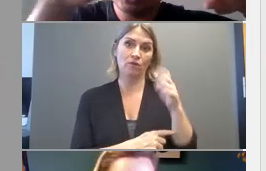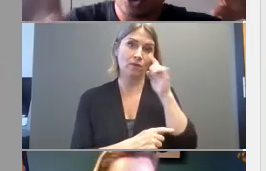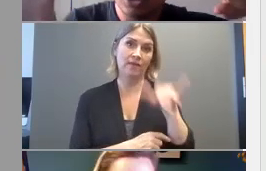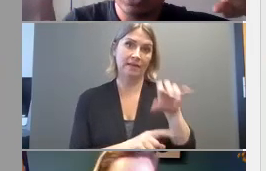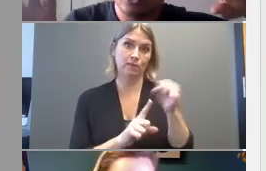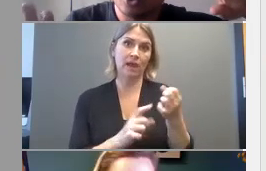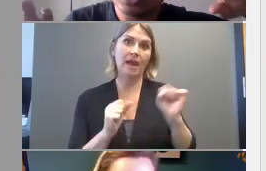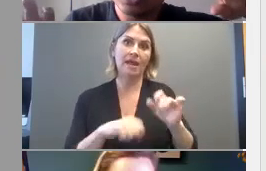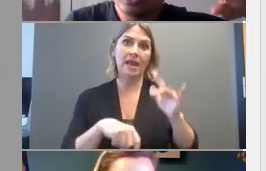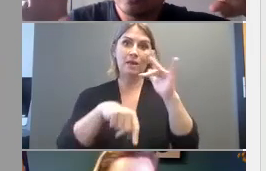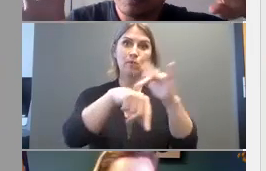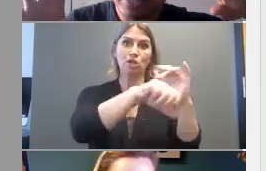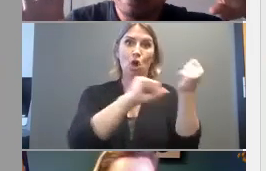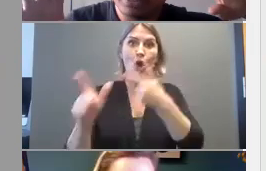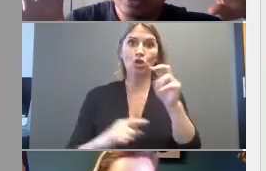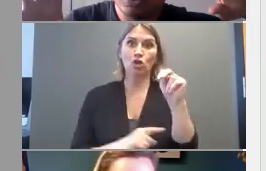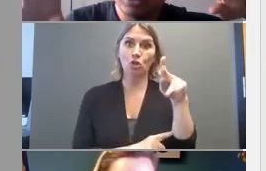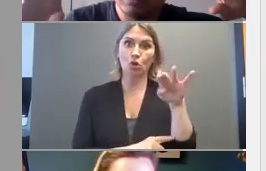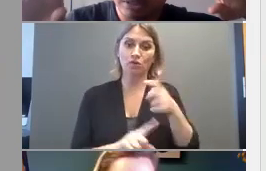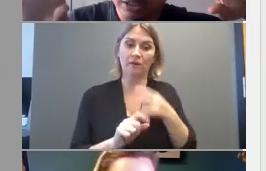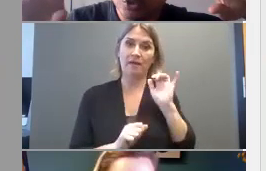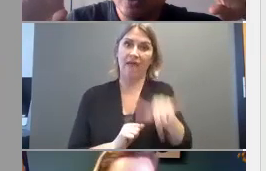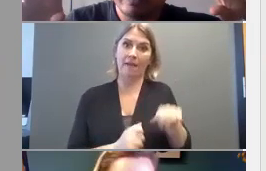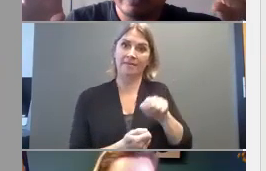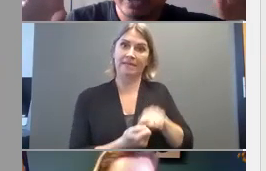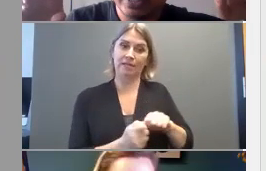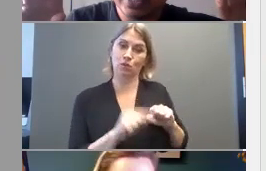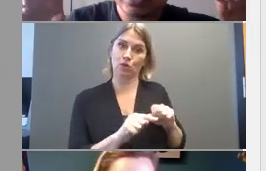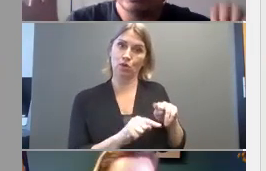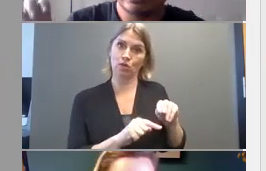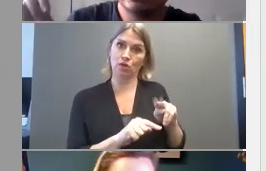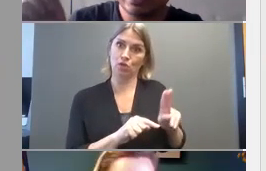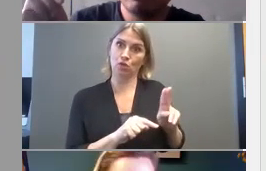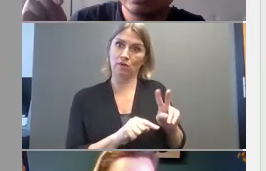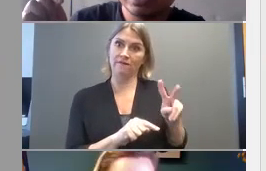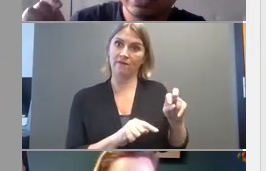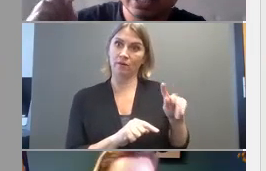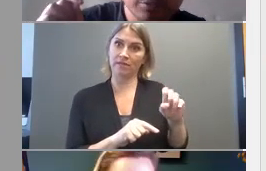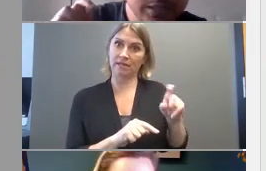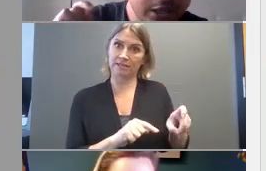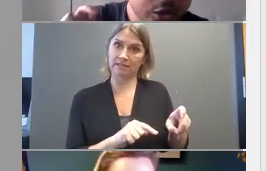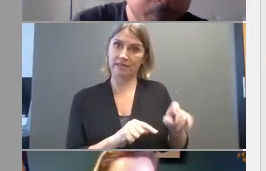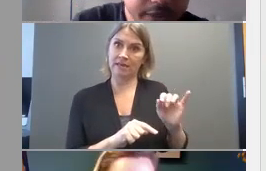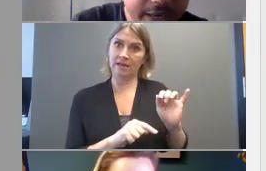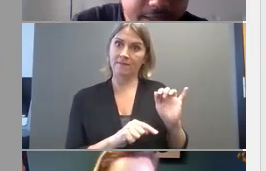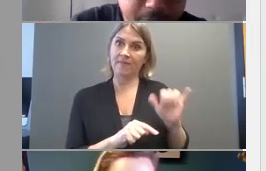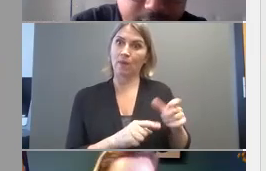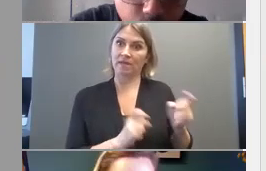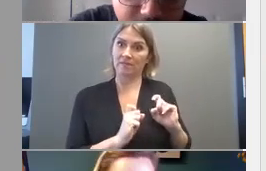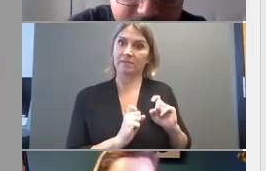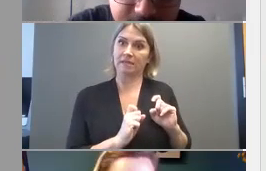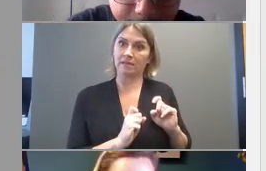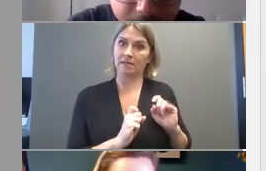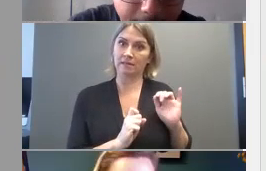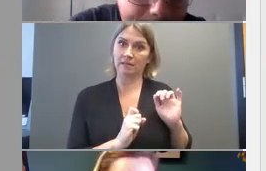can reach all the nodes from that particular U vertex, and that basically gives me a component. And let me